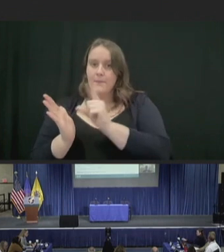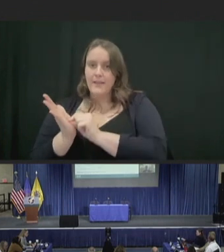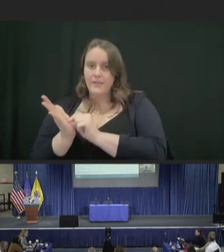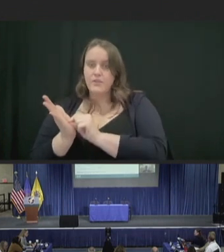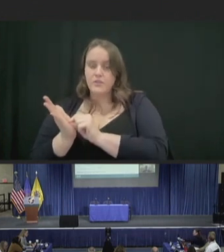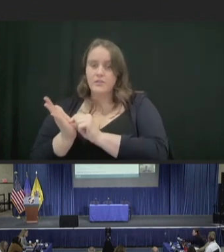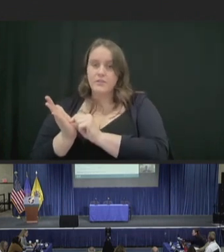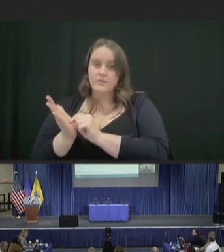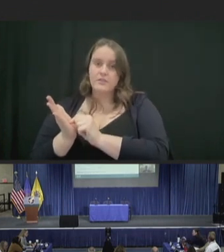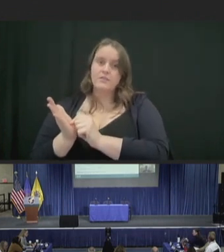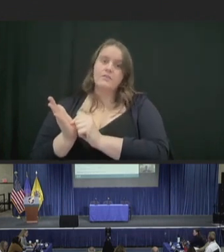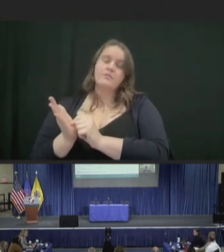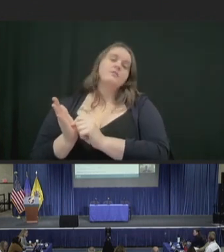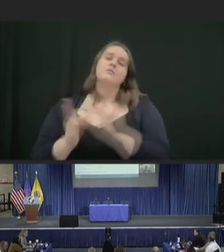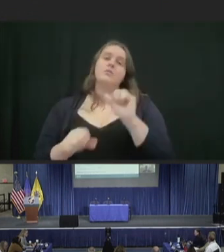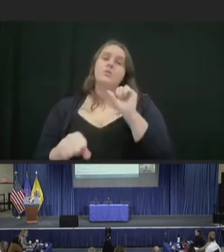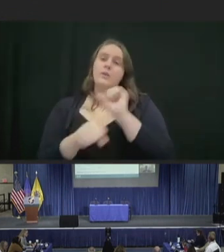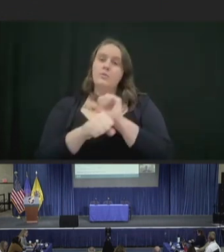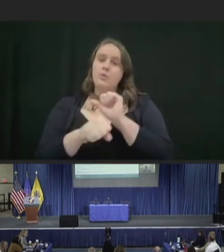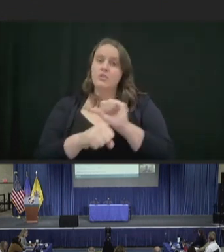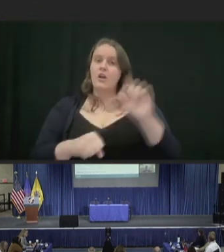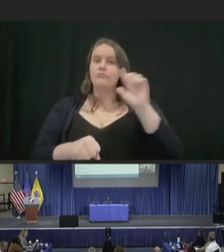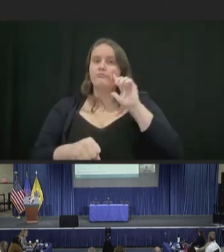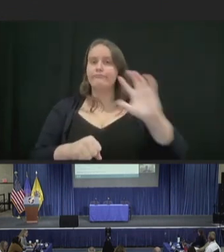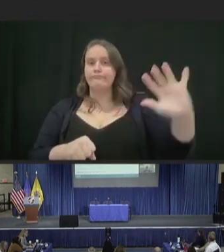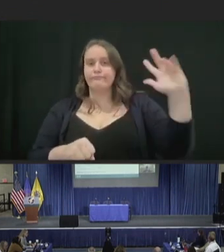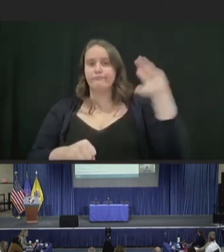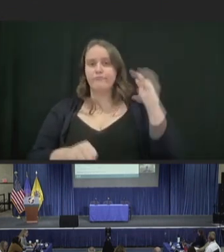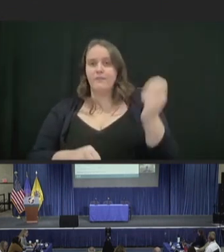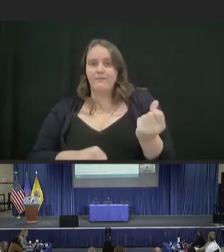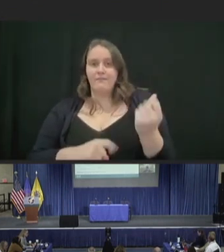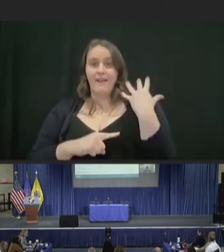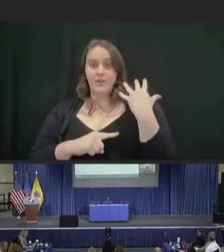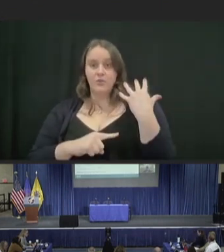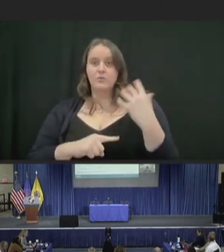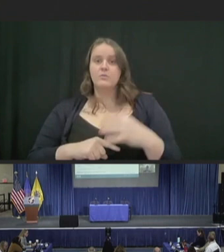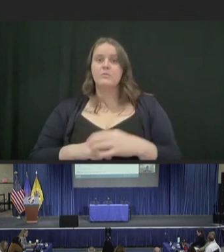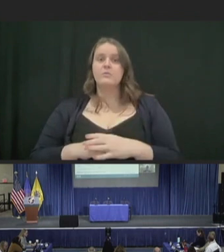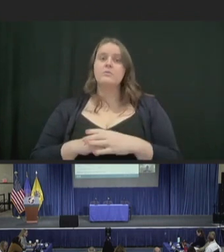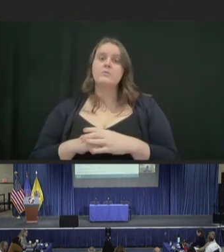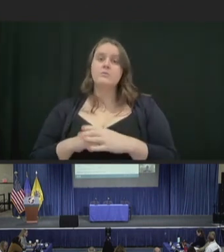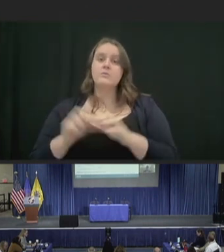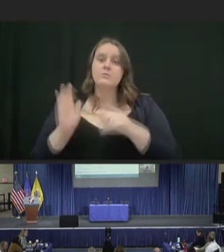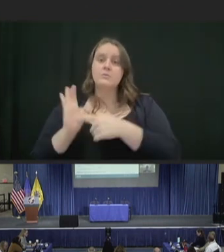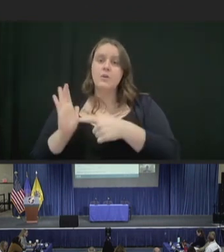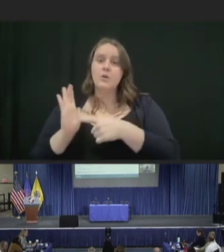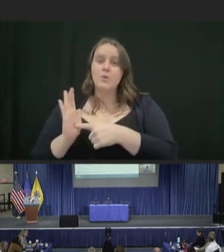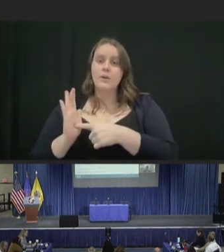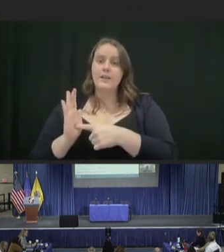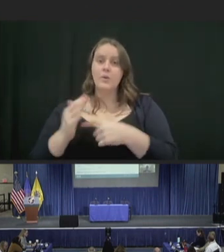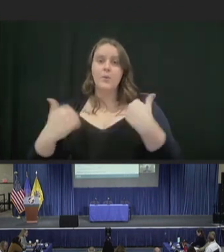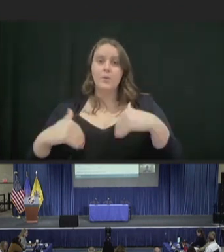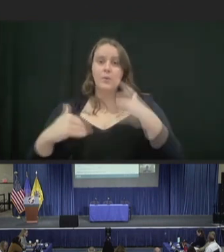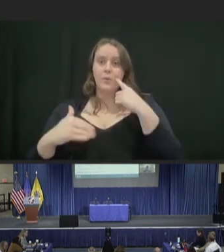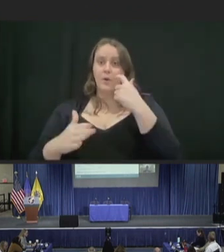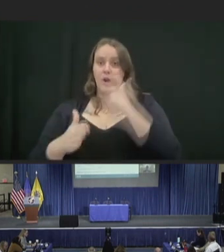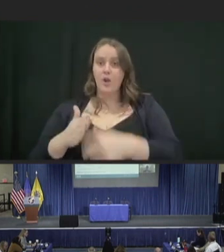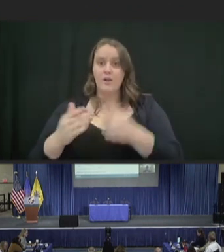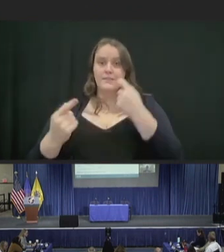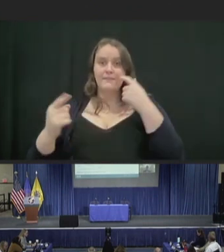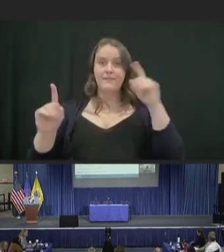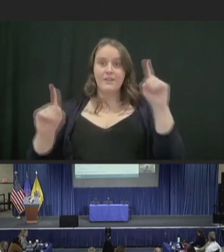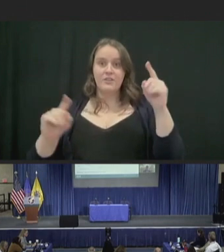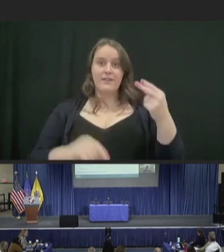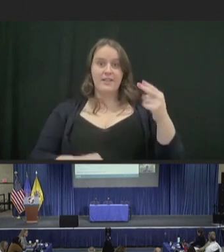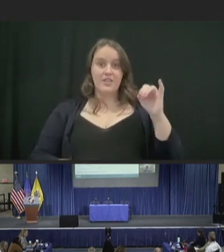worked on over 5 years ago, illustrating how indeed cost-effective an HIV vaccine